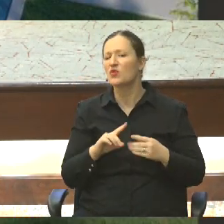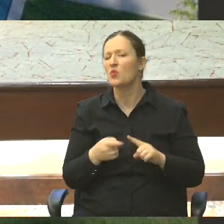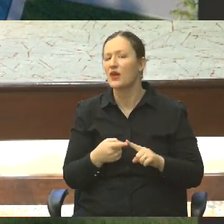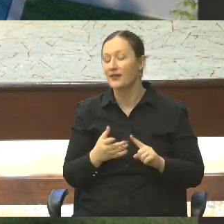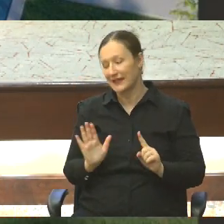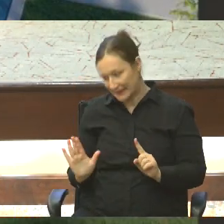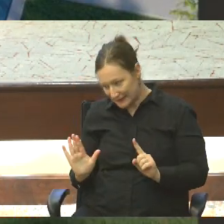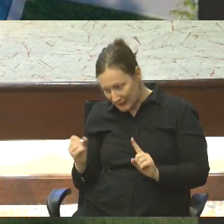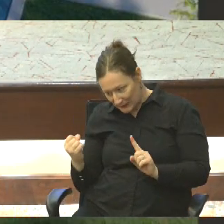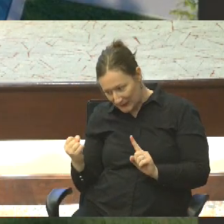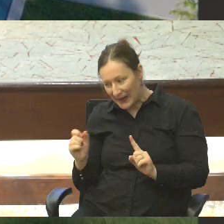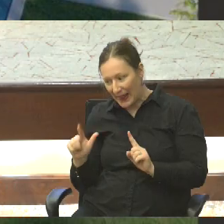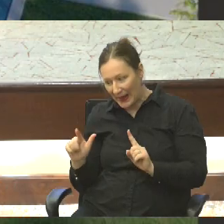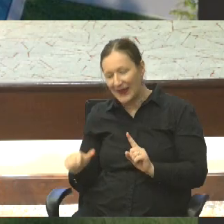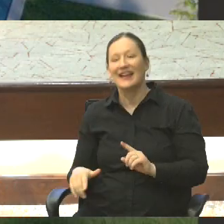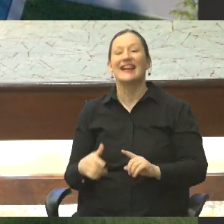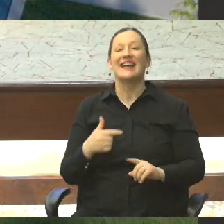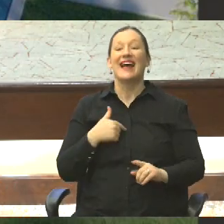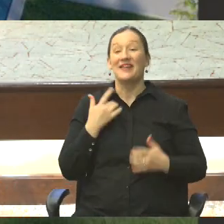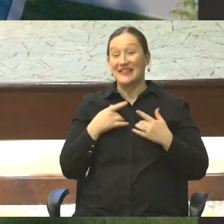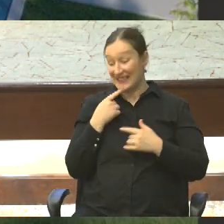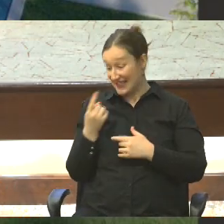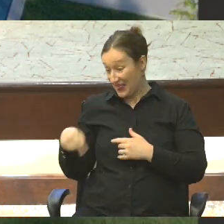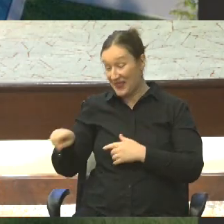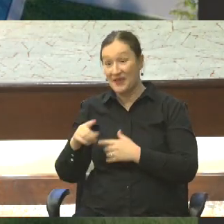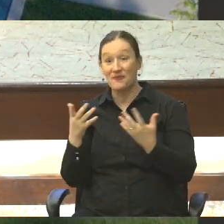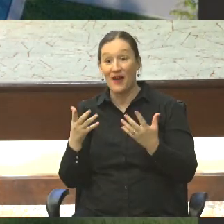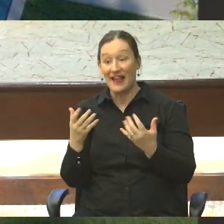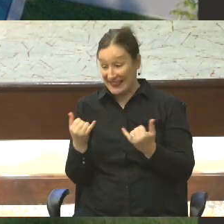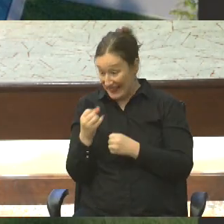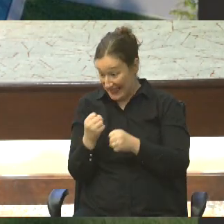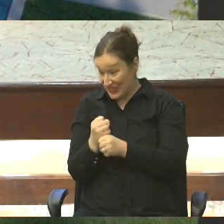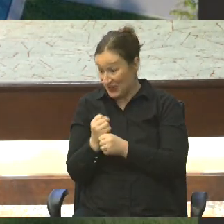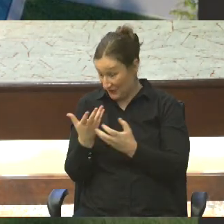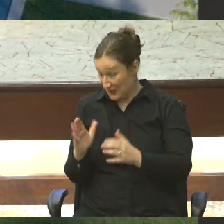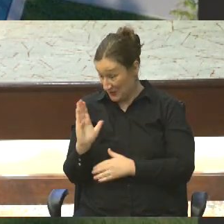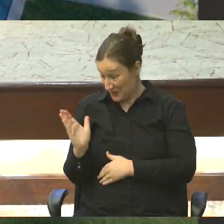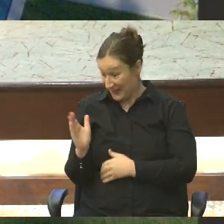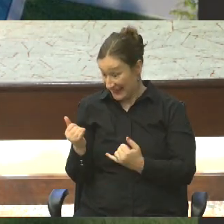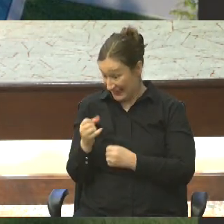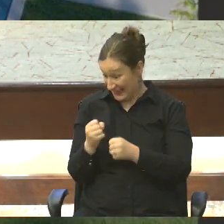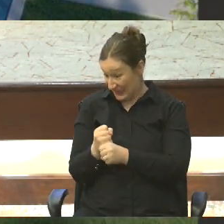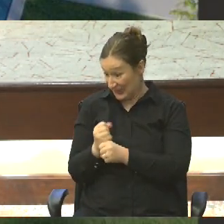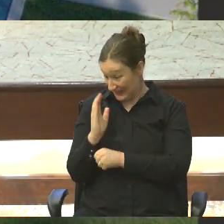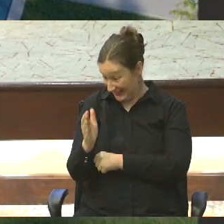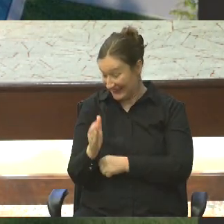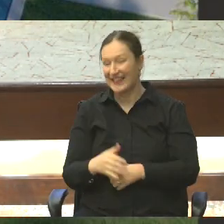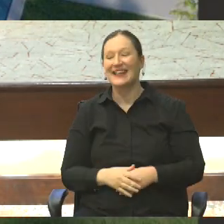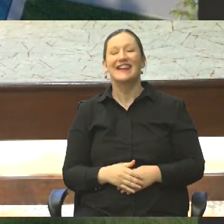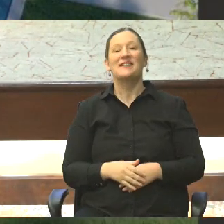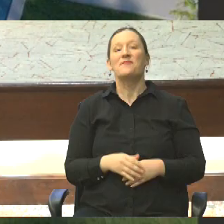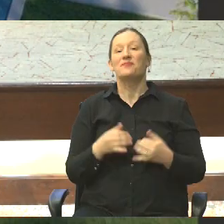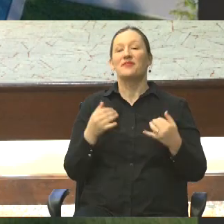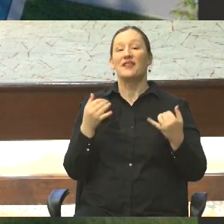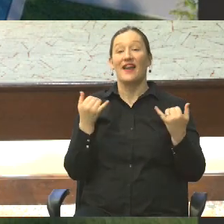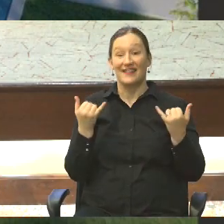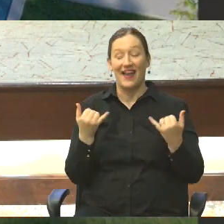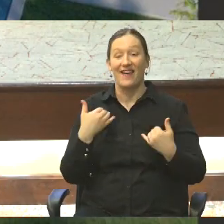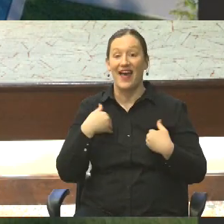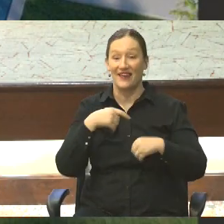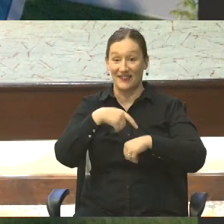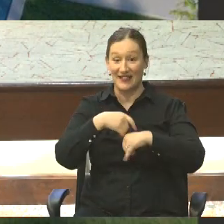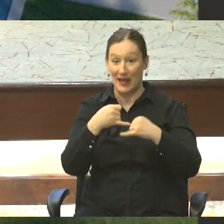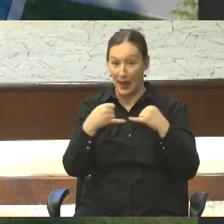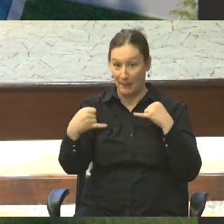that question, I was really excited to tell them, hey, this is going to be done this year is the project for the STEAM Center. We're on the timeline that Roberto